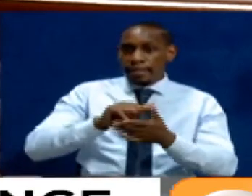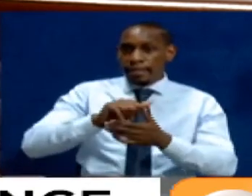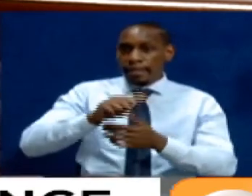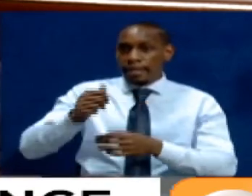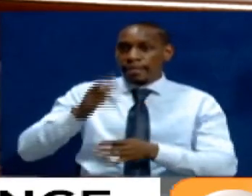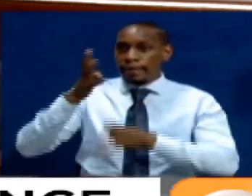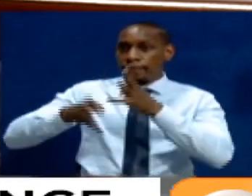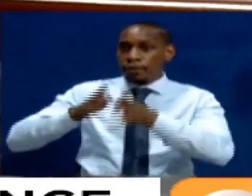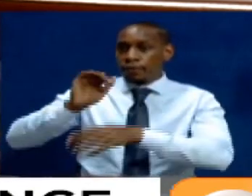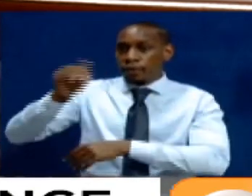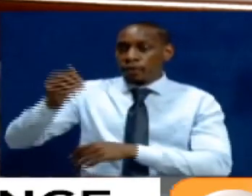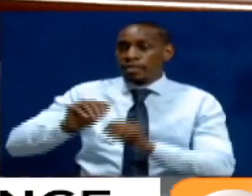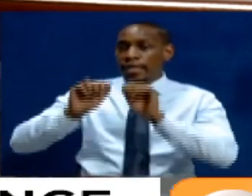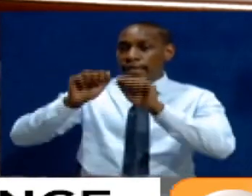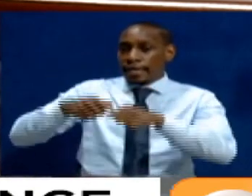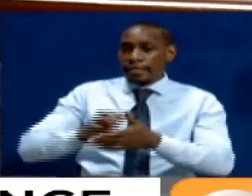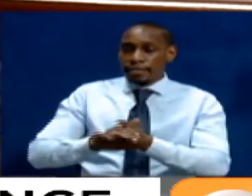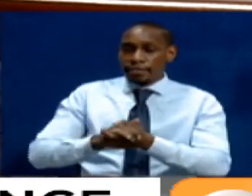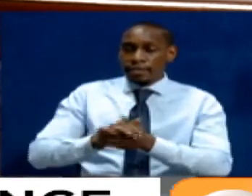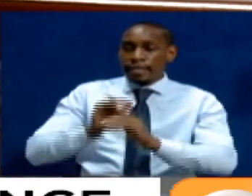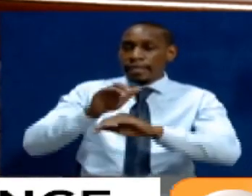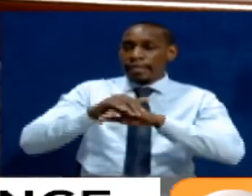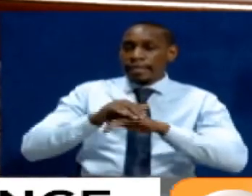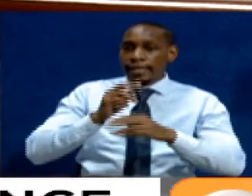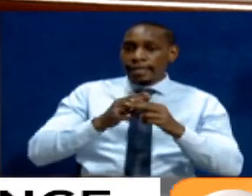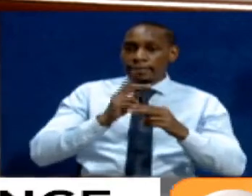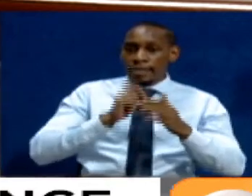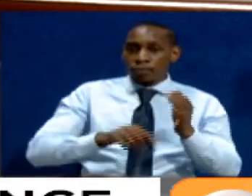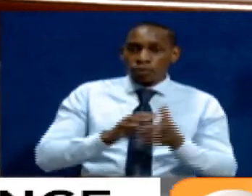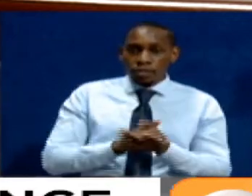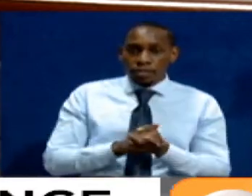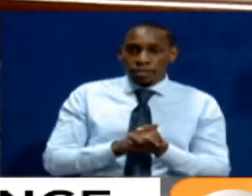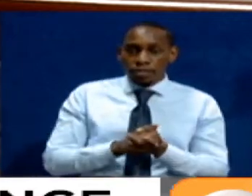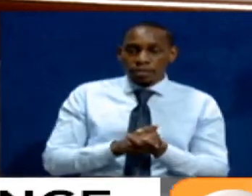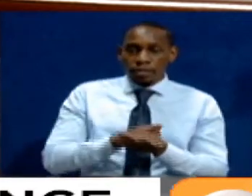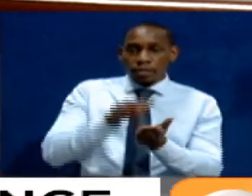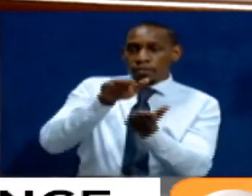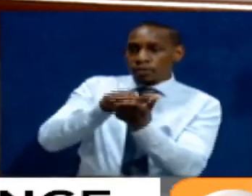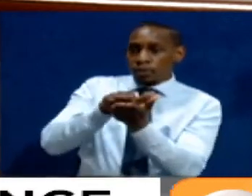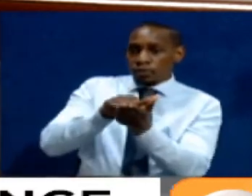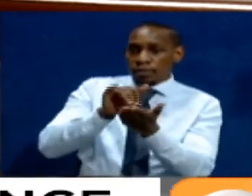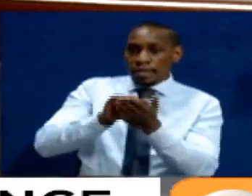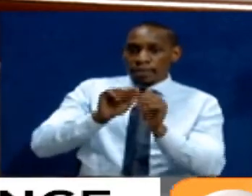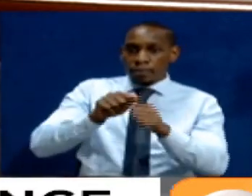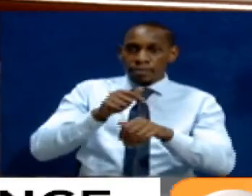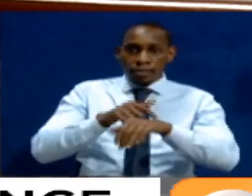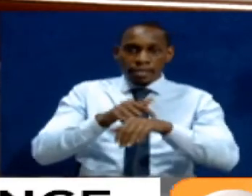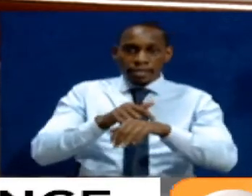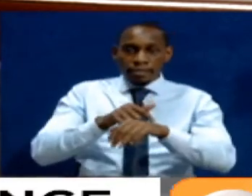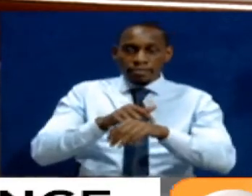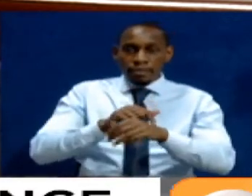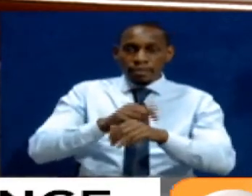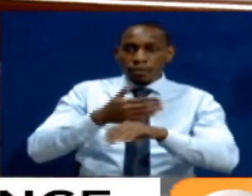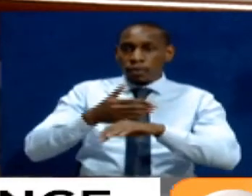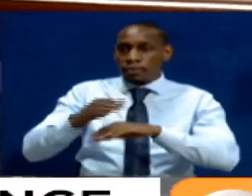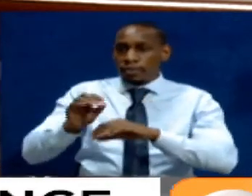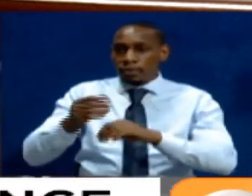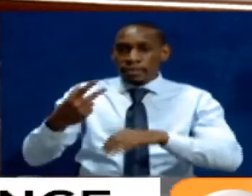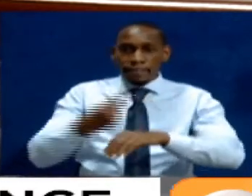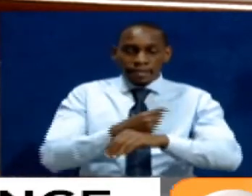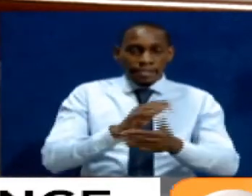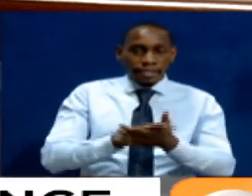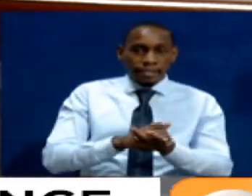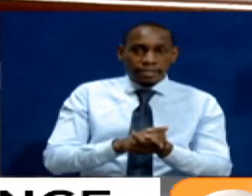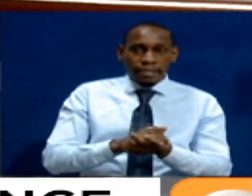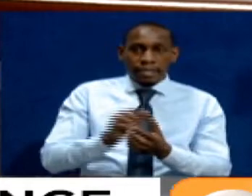another 44 counties are able to get what we call walk-in storage, so that the turnaround time to get vaccines,